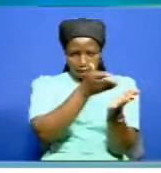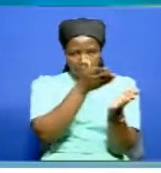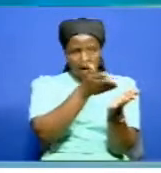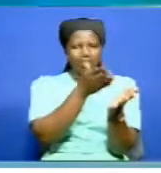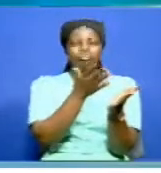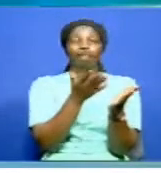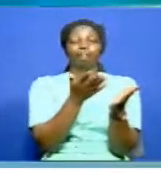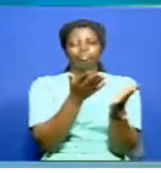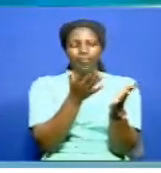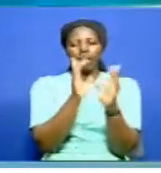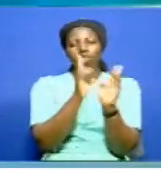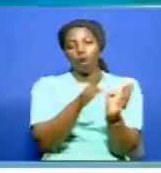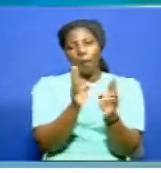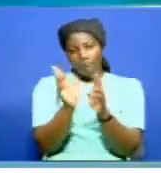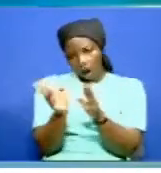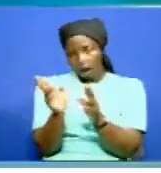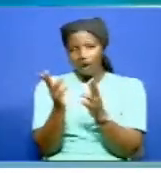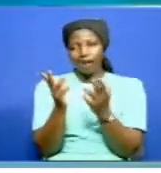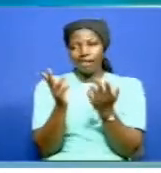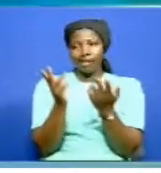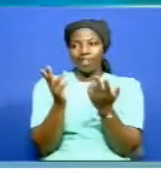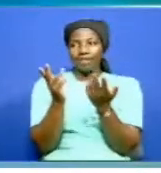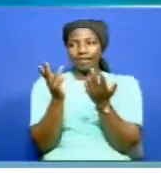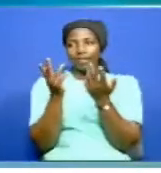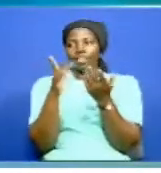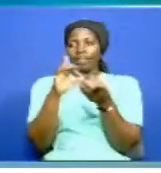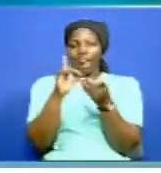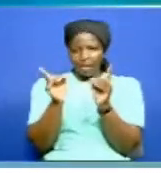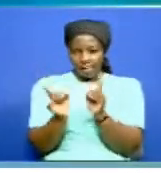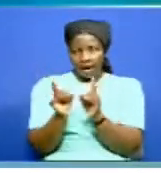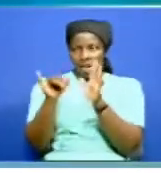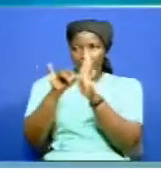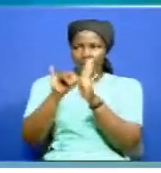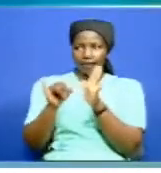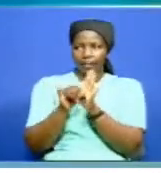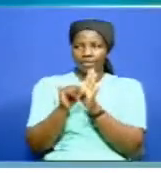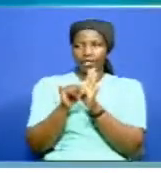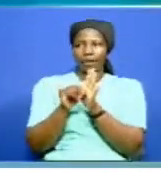The usual, the name, date, identification,